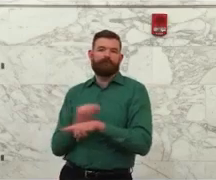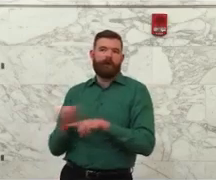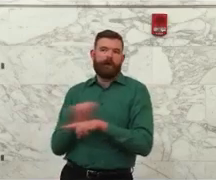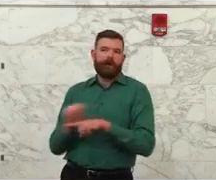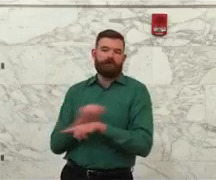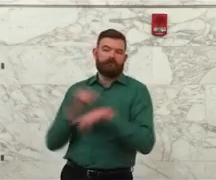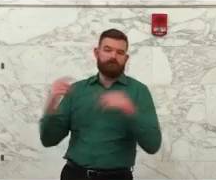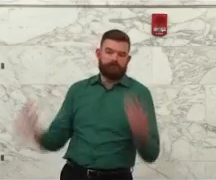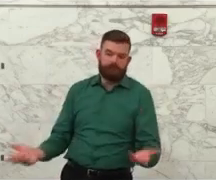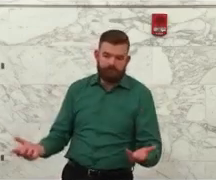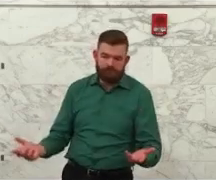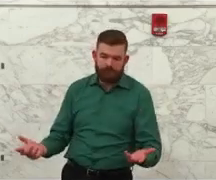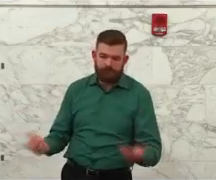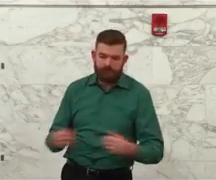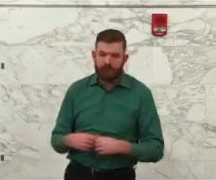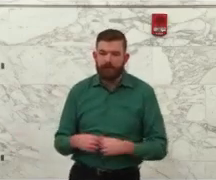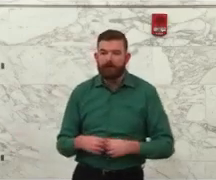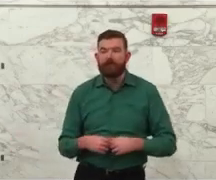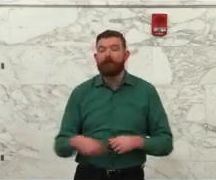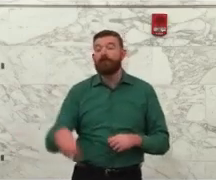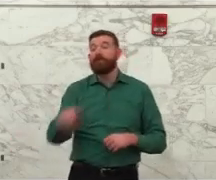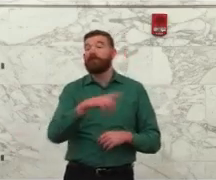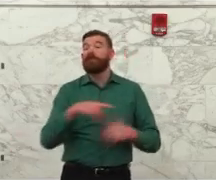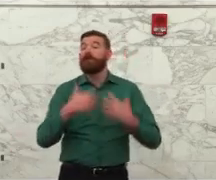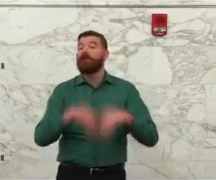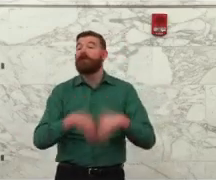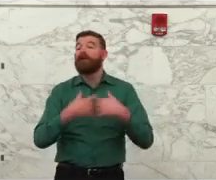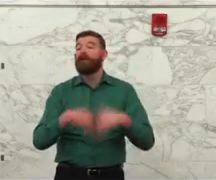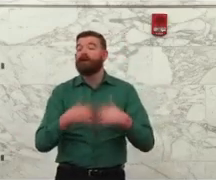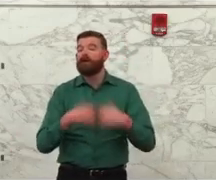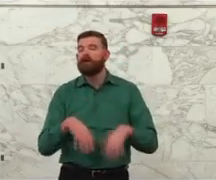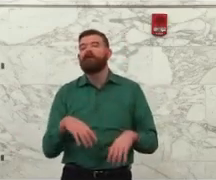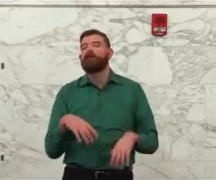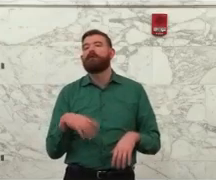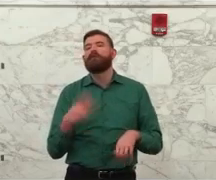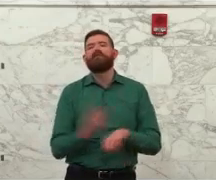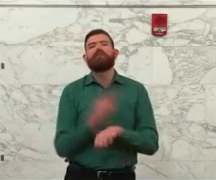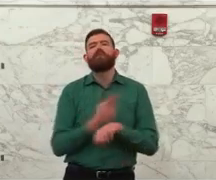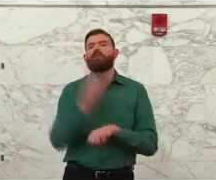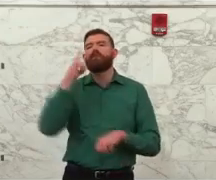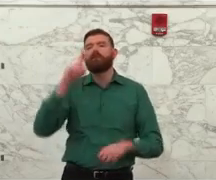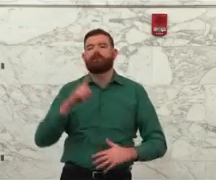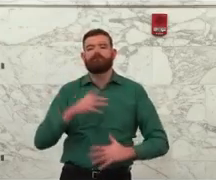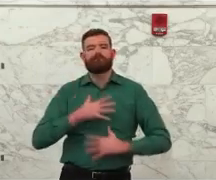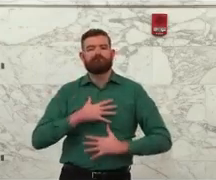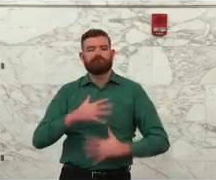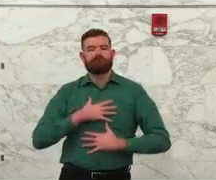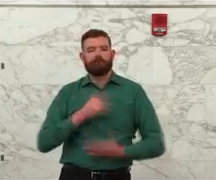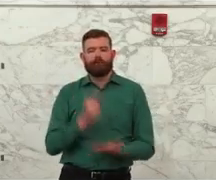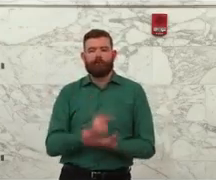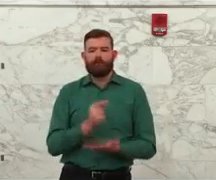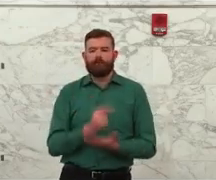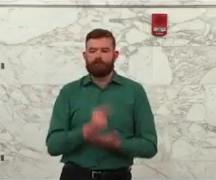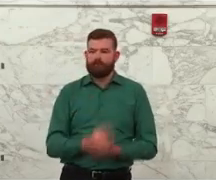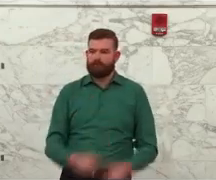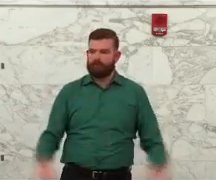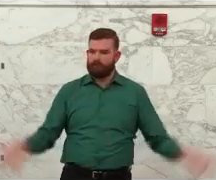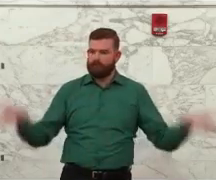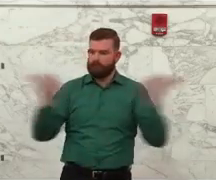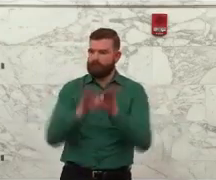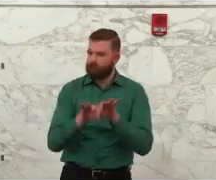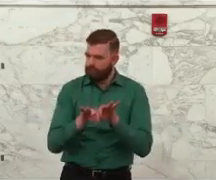are the respiratory therapists. So one of the things that we're looking at with the Respiratory Therapy Association is calling up